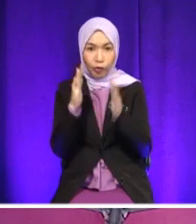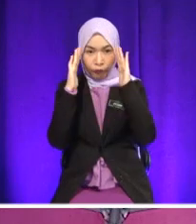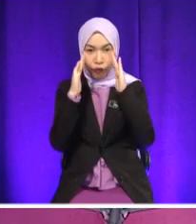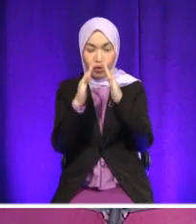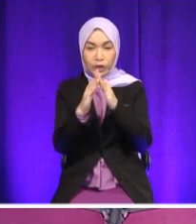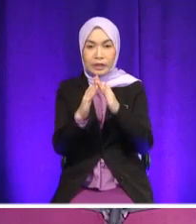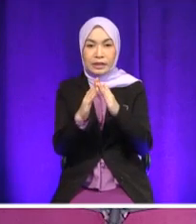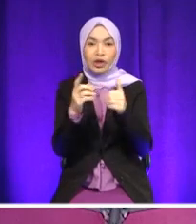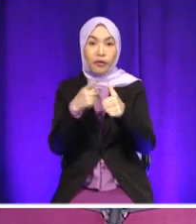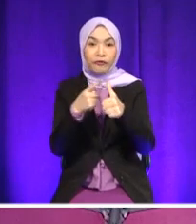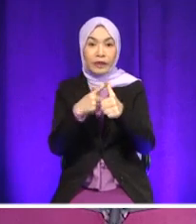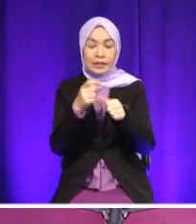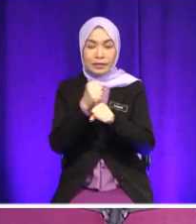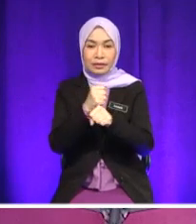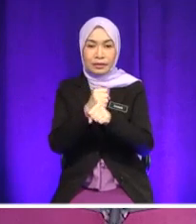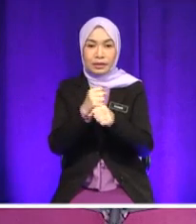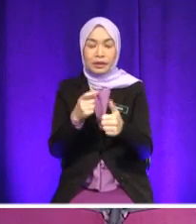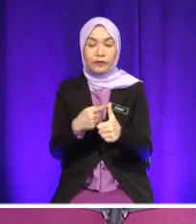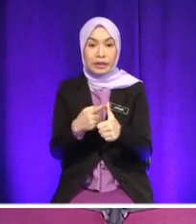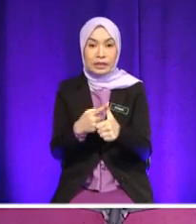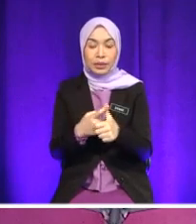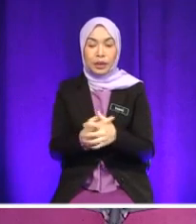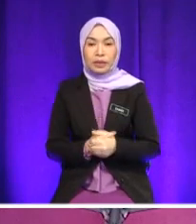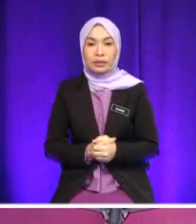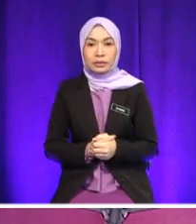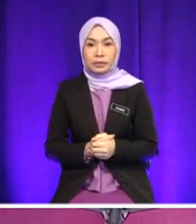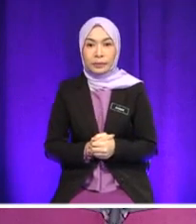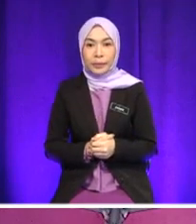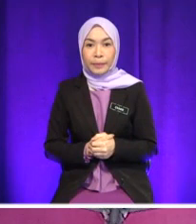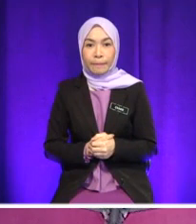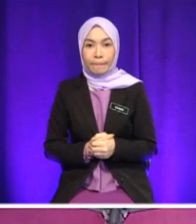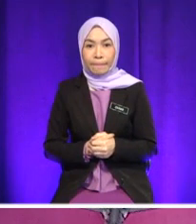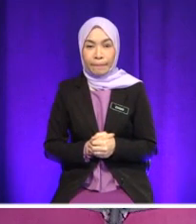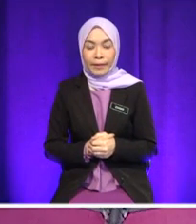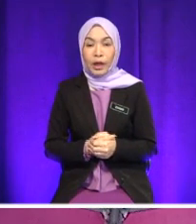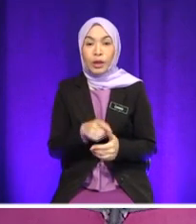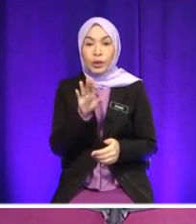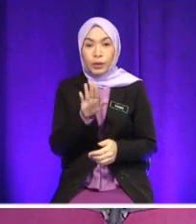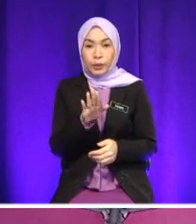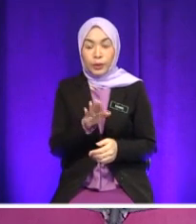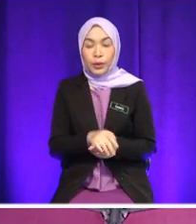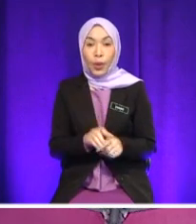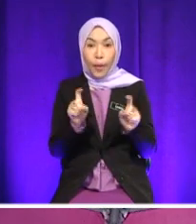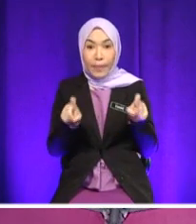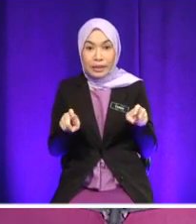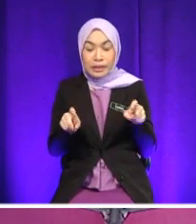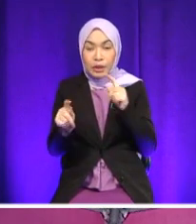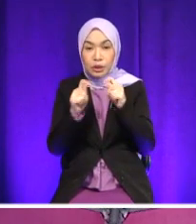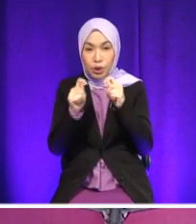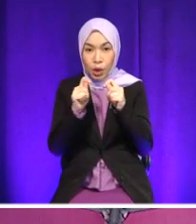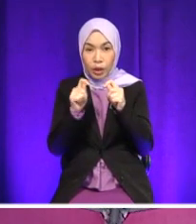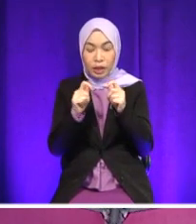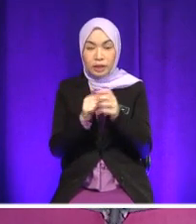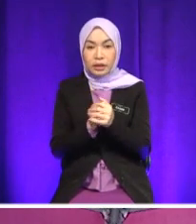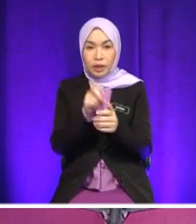the first task is, I want both of you to actually talk to each other about how successful each